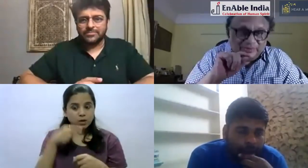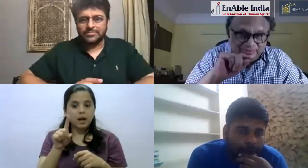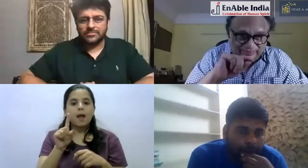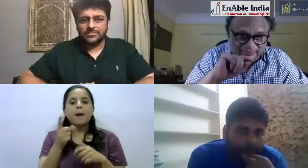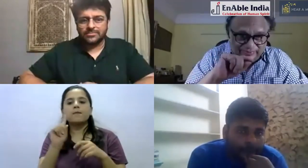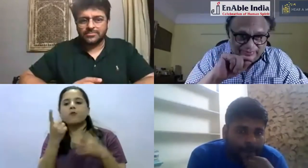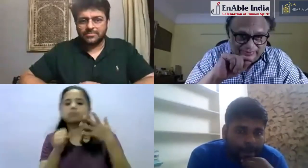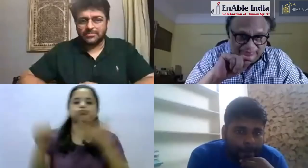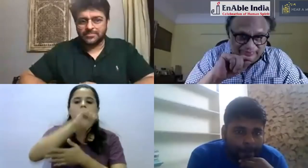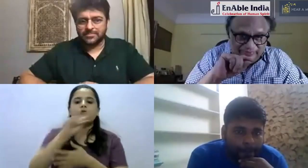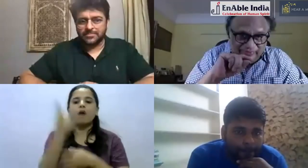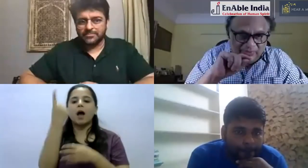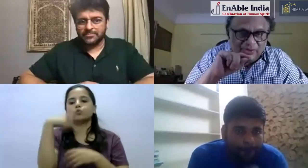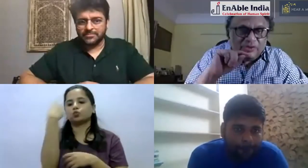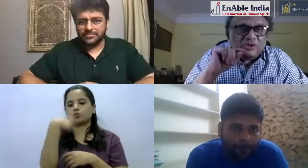prioritizing.